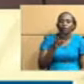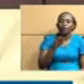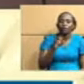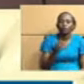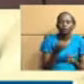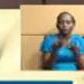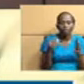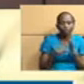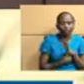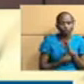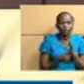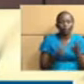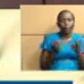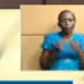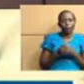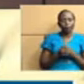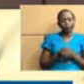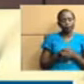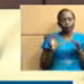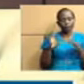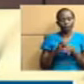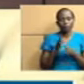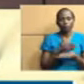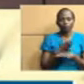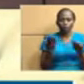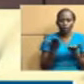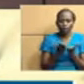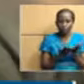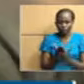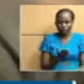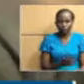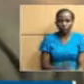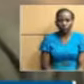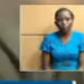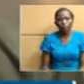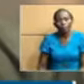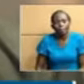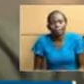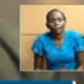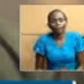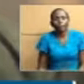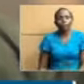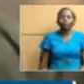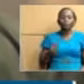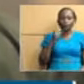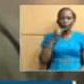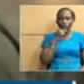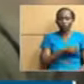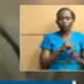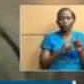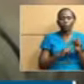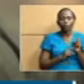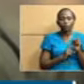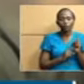issues coming up on the ministry where you serve, social protection, and there was a question specifically